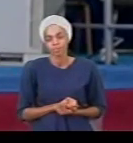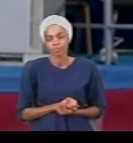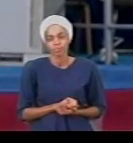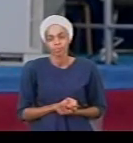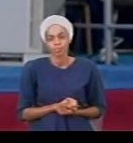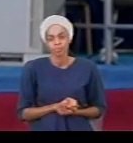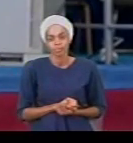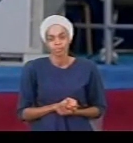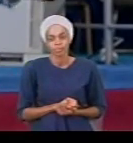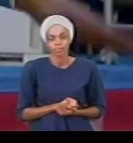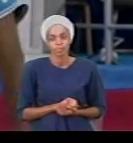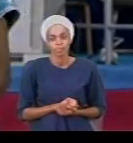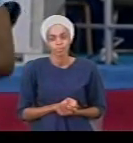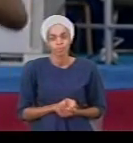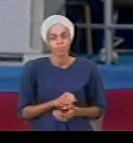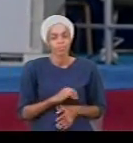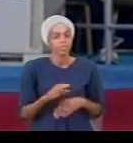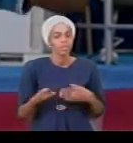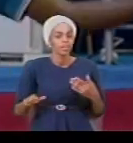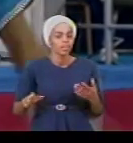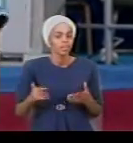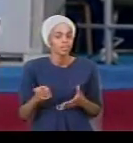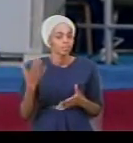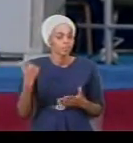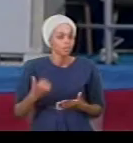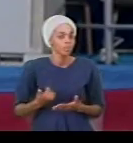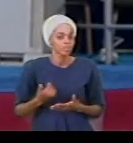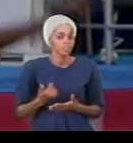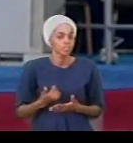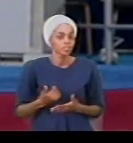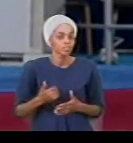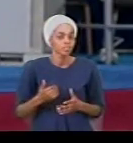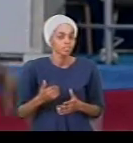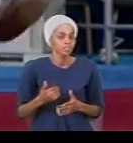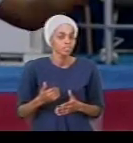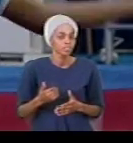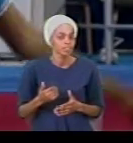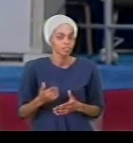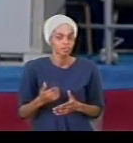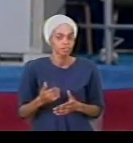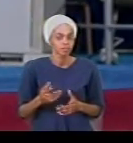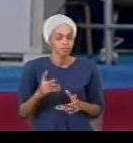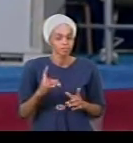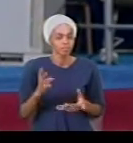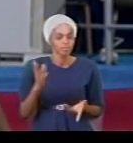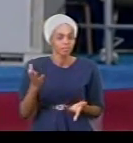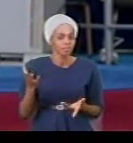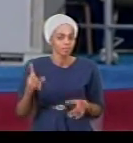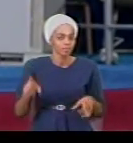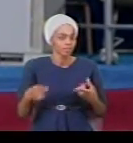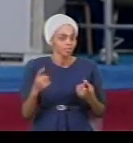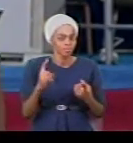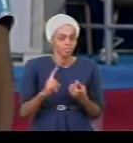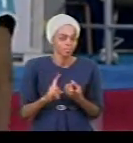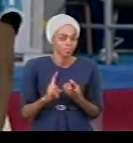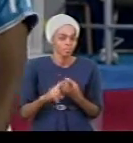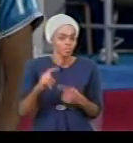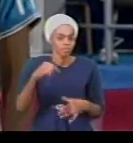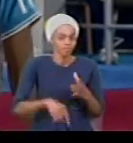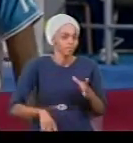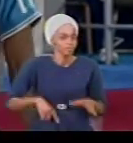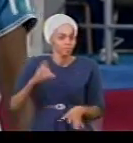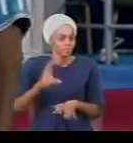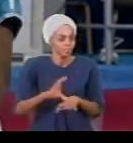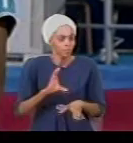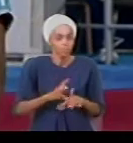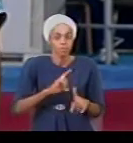did not used to enter my head I used to commit him I was a sinner I am a sinner but during last month Global